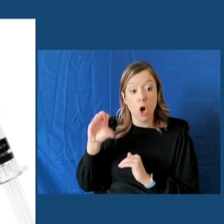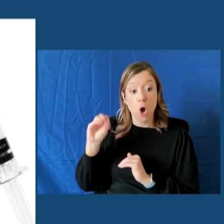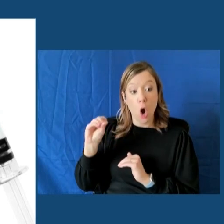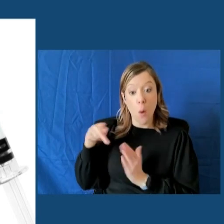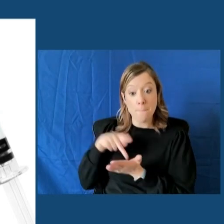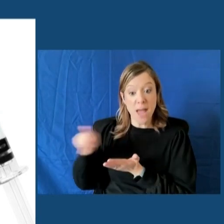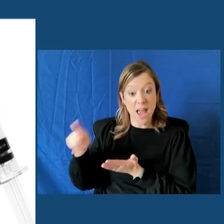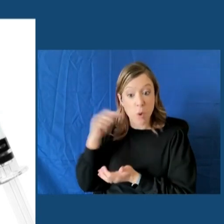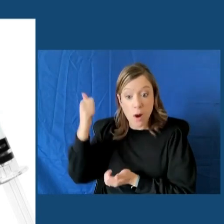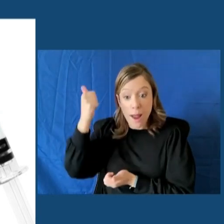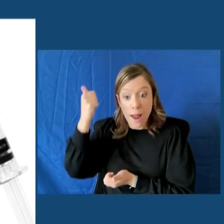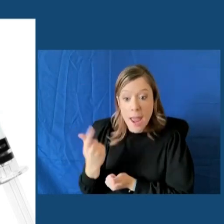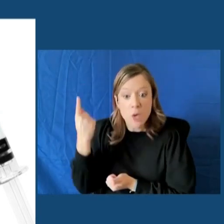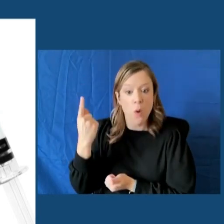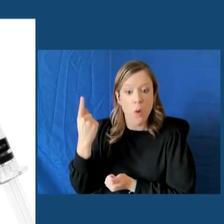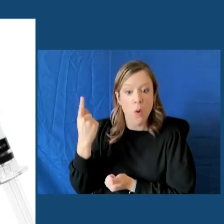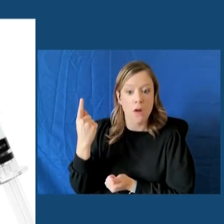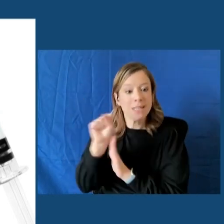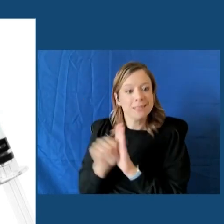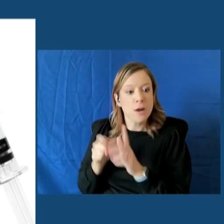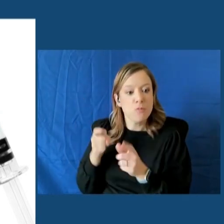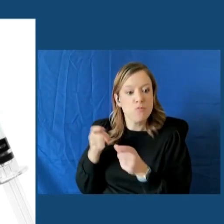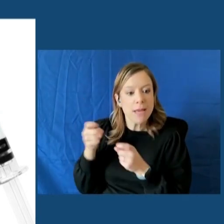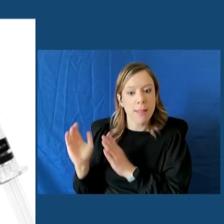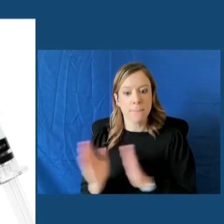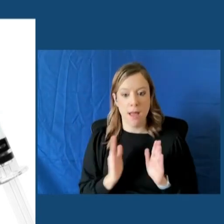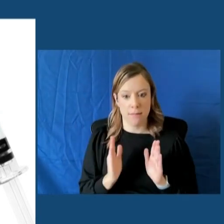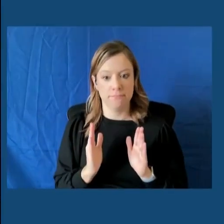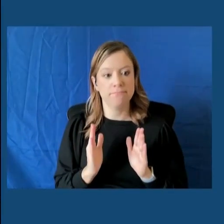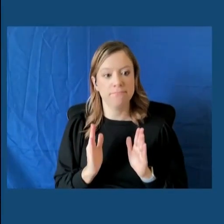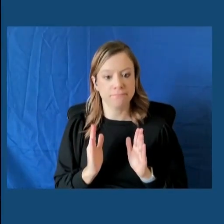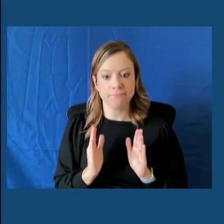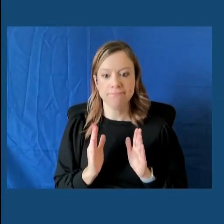insurance ban. Because